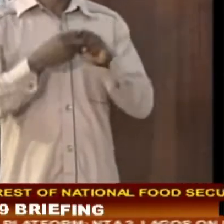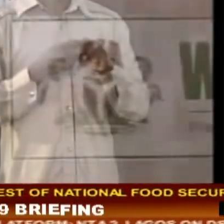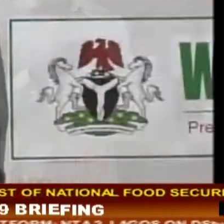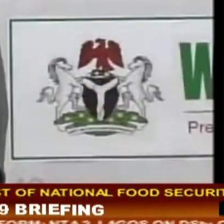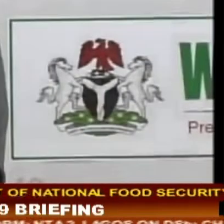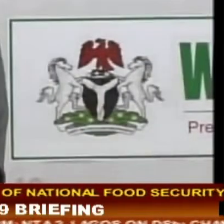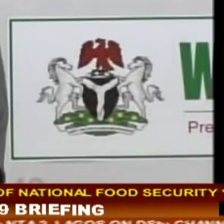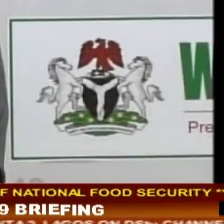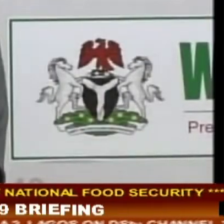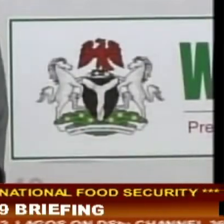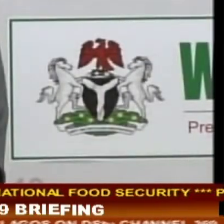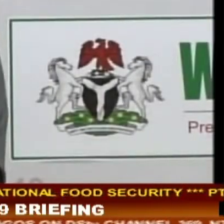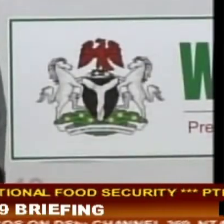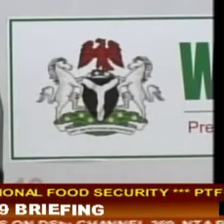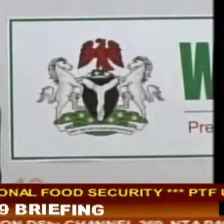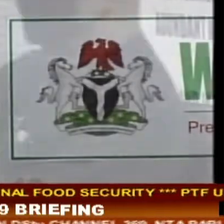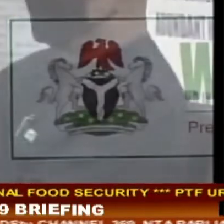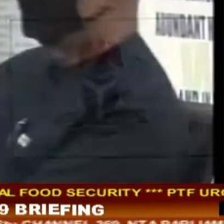so